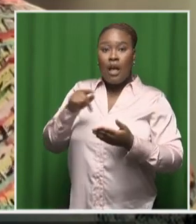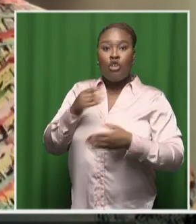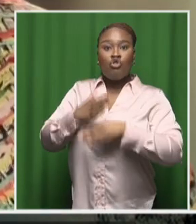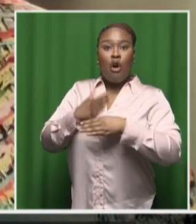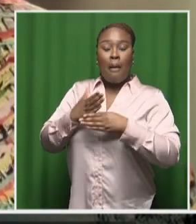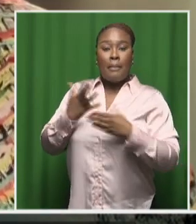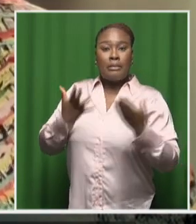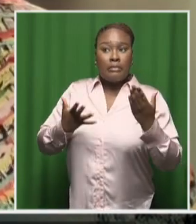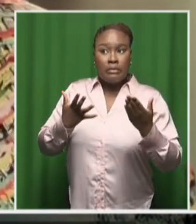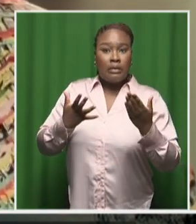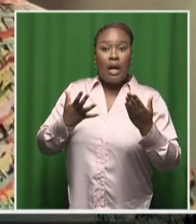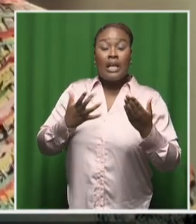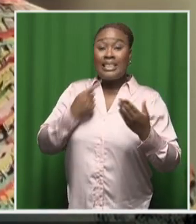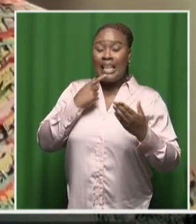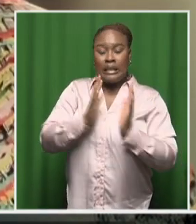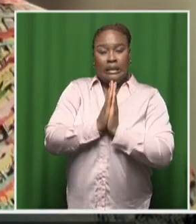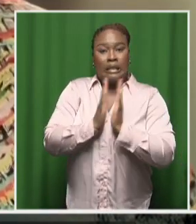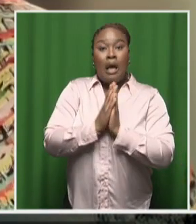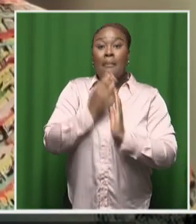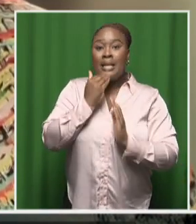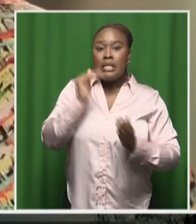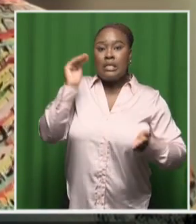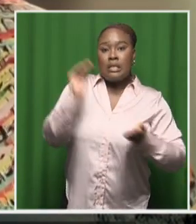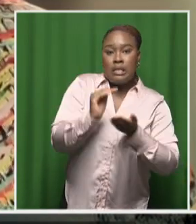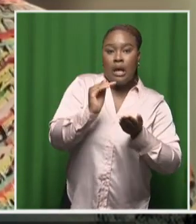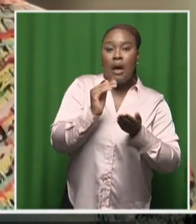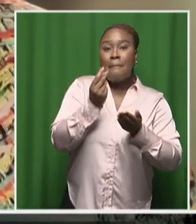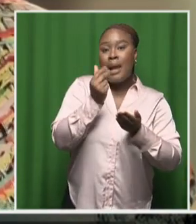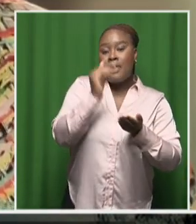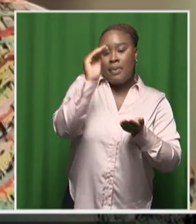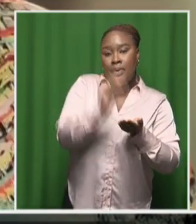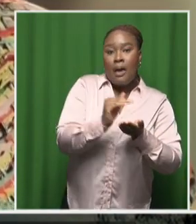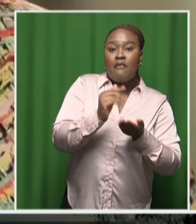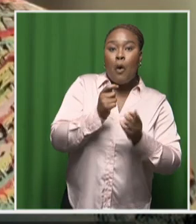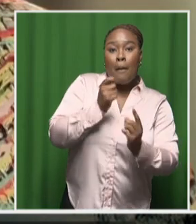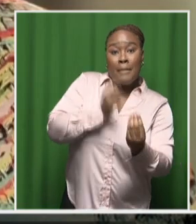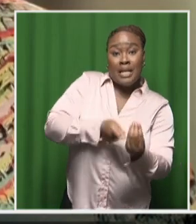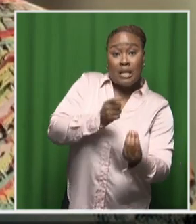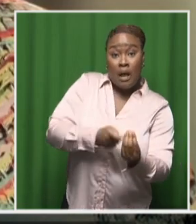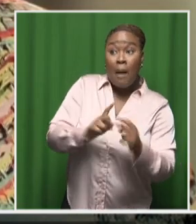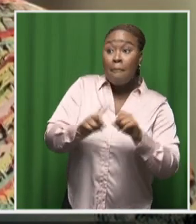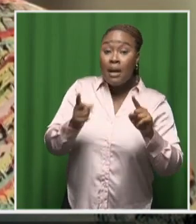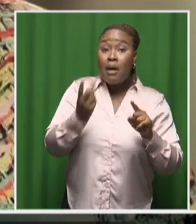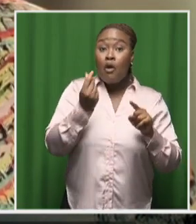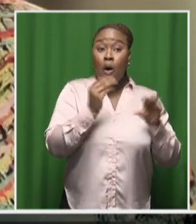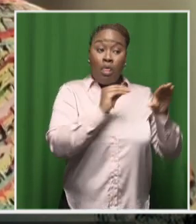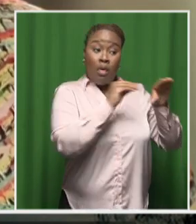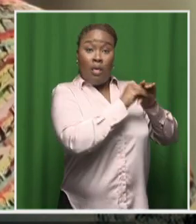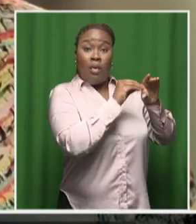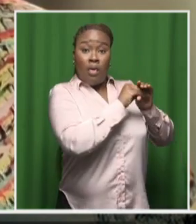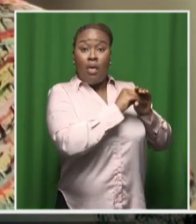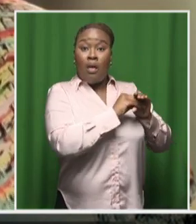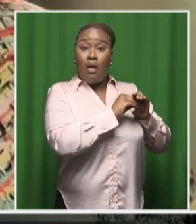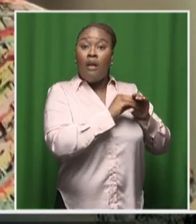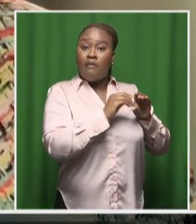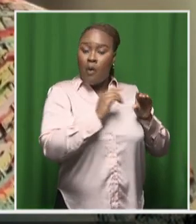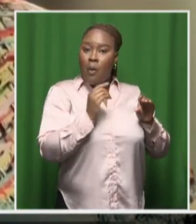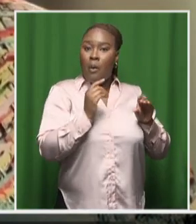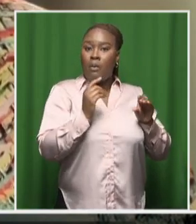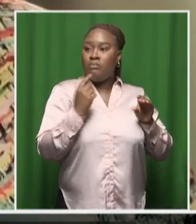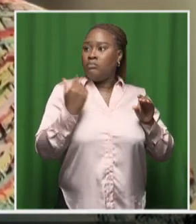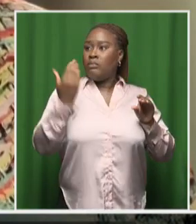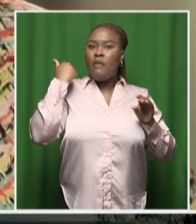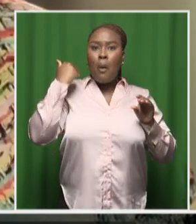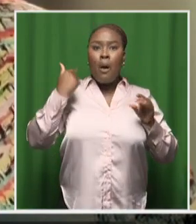he was asking for a lower maintenance. But he did have this savings that could be tapped into to try and assist and help for the months he didn't